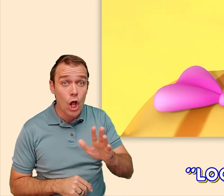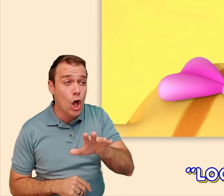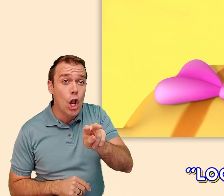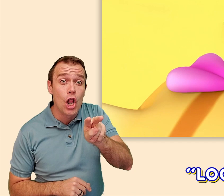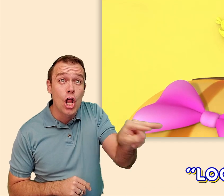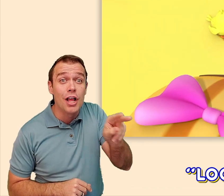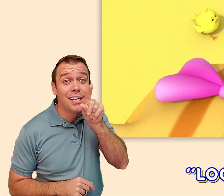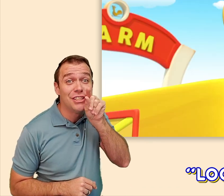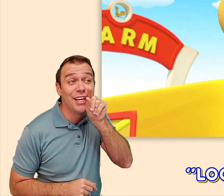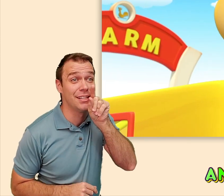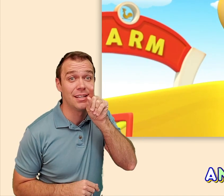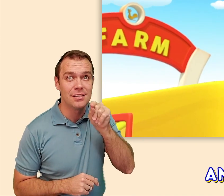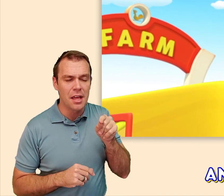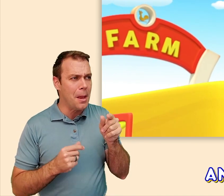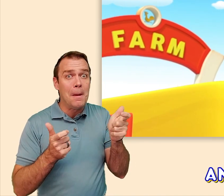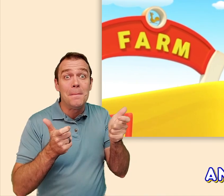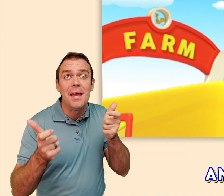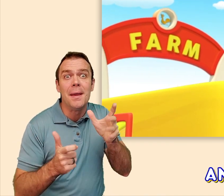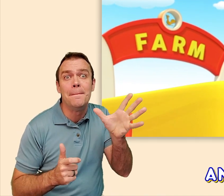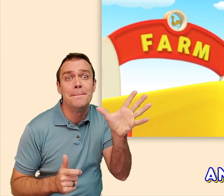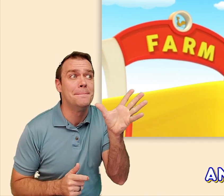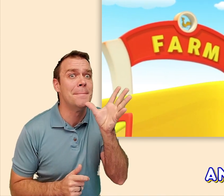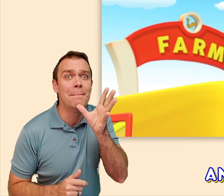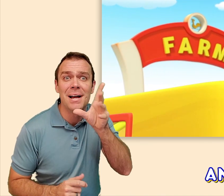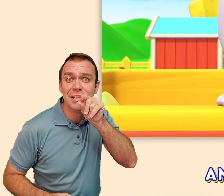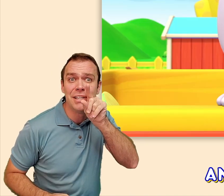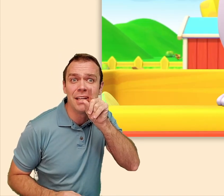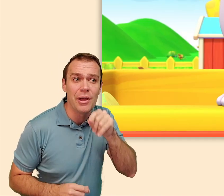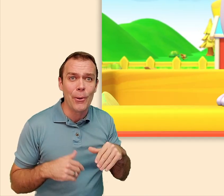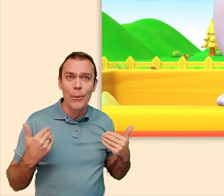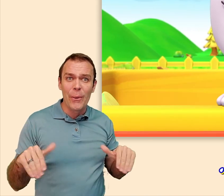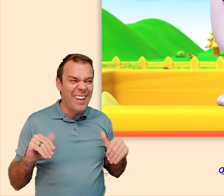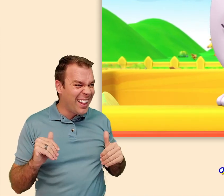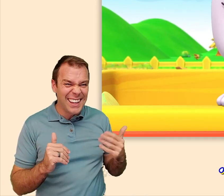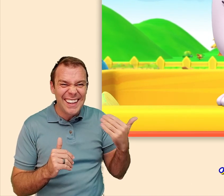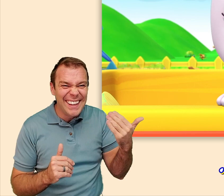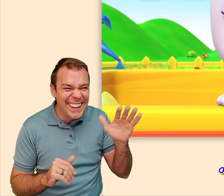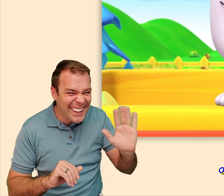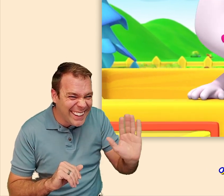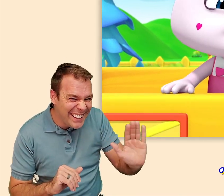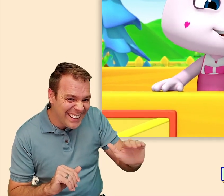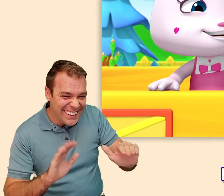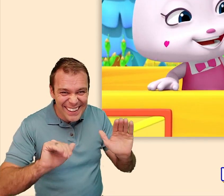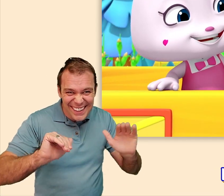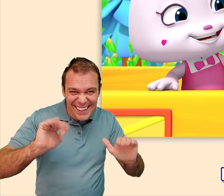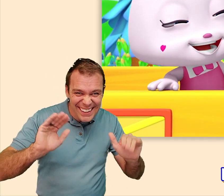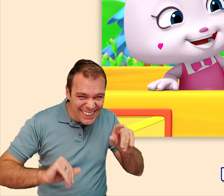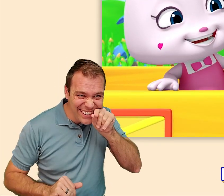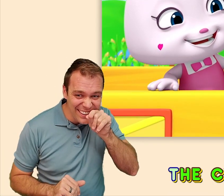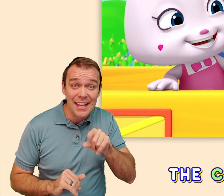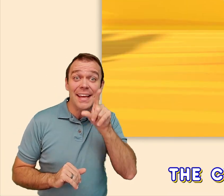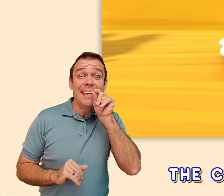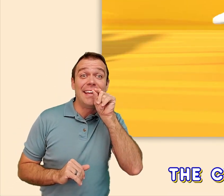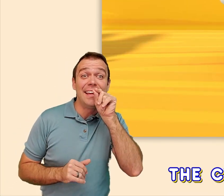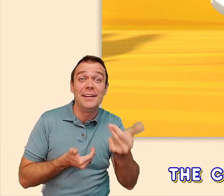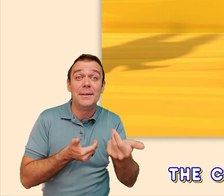Look at all those chickies and a big mama hen, too. Oh, here, chickie, chickie. Here, chickie,